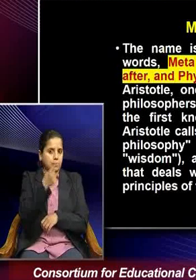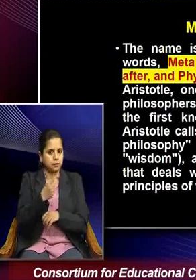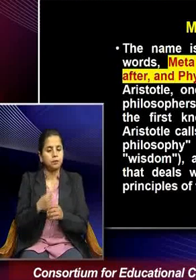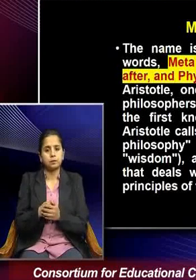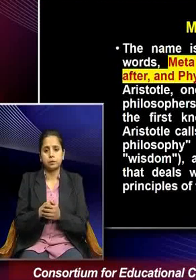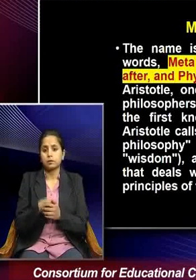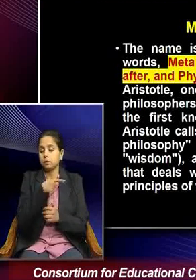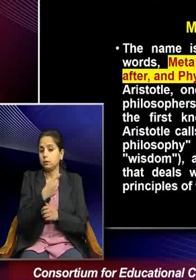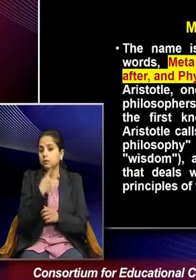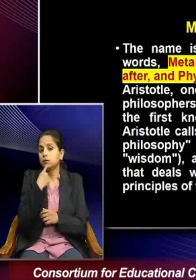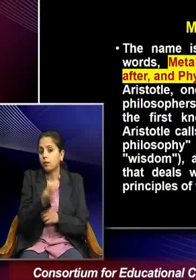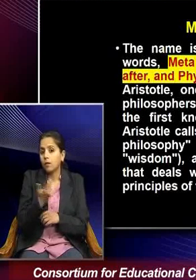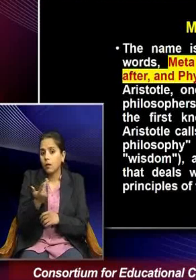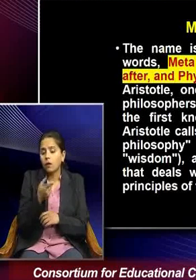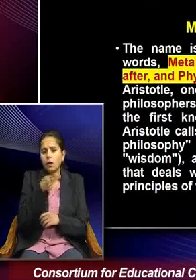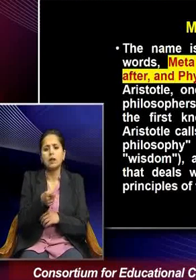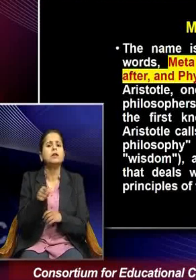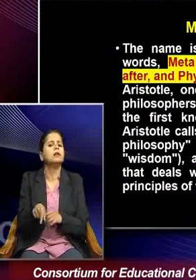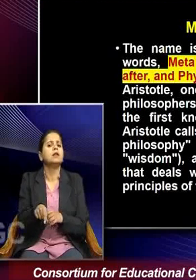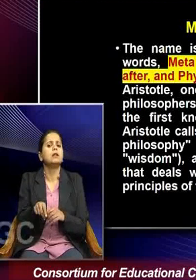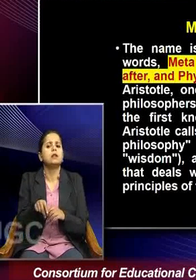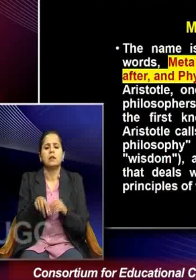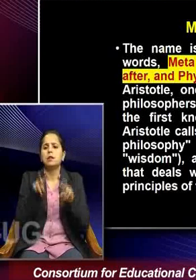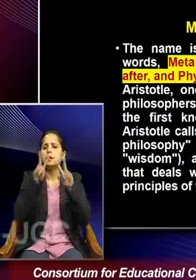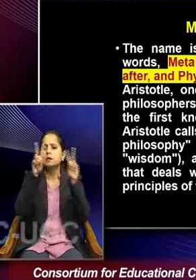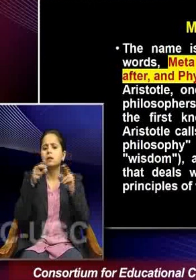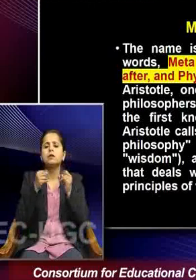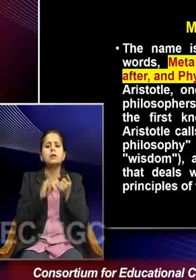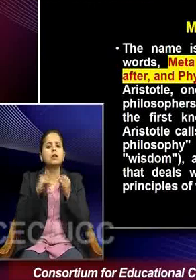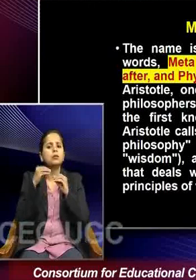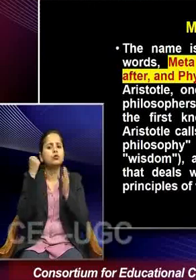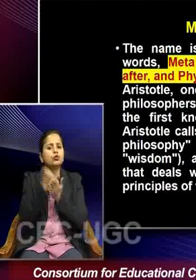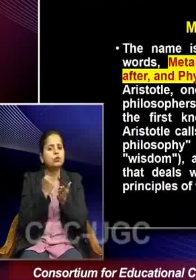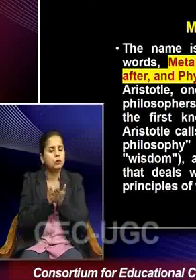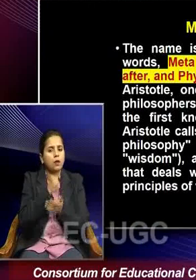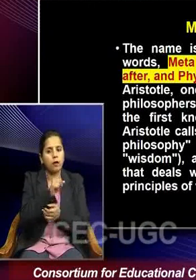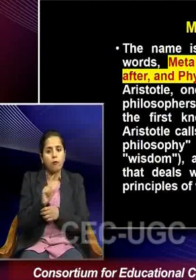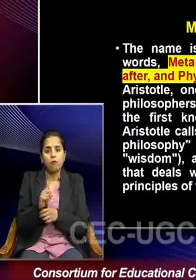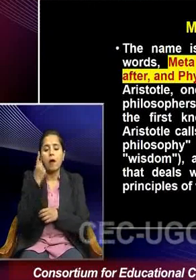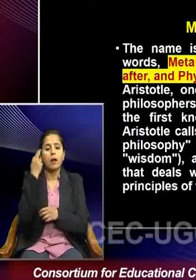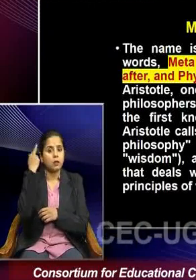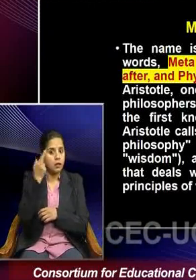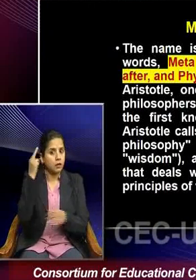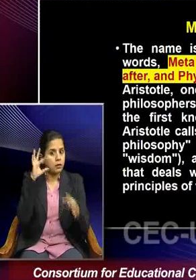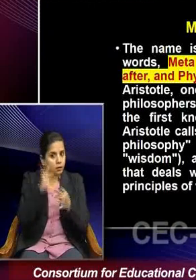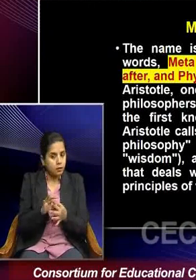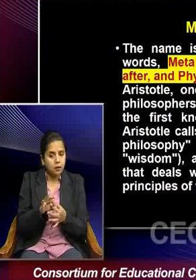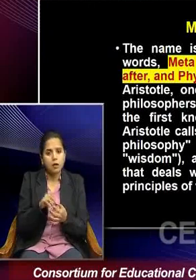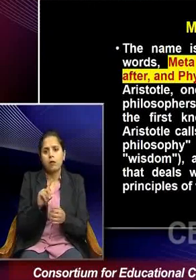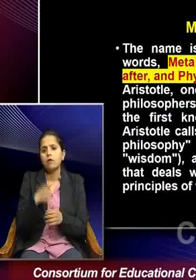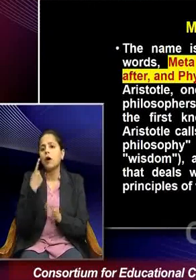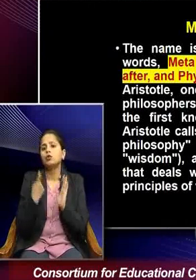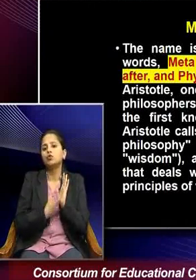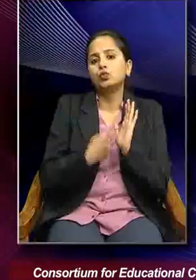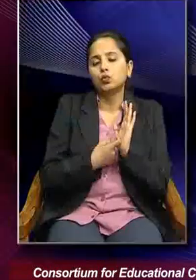and says it is the subject that deals with first causes and the first principles